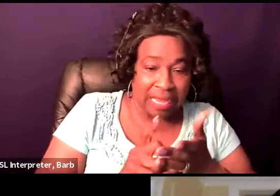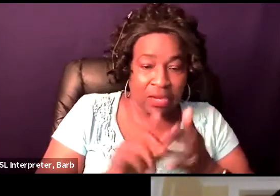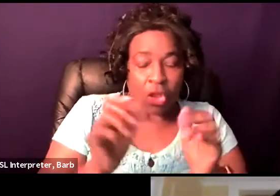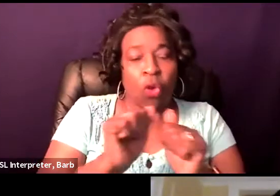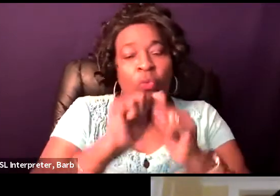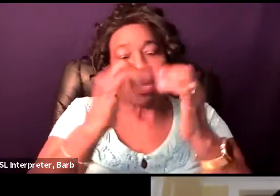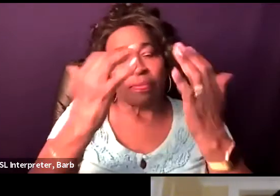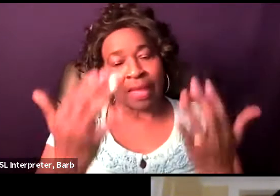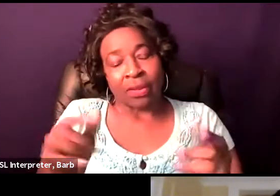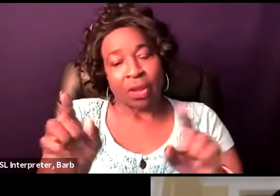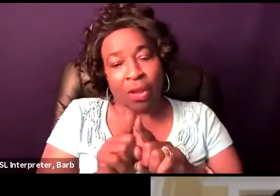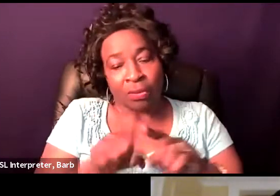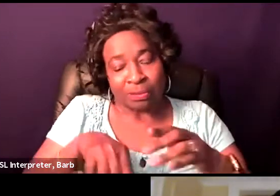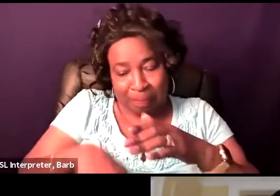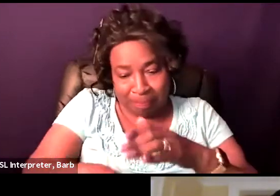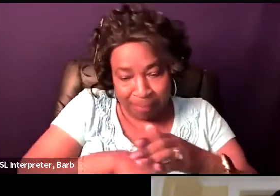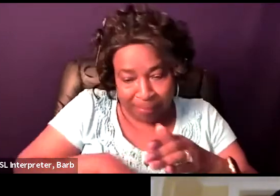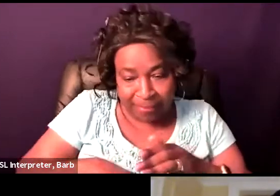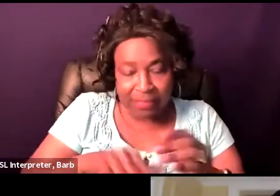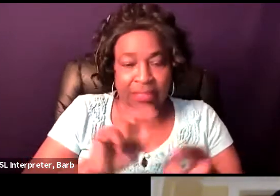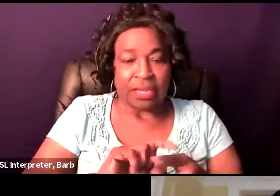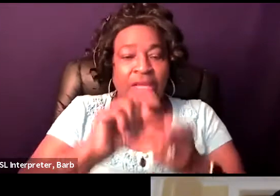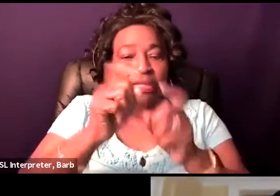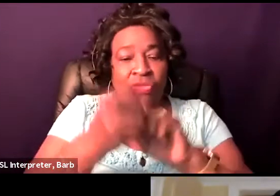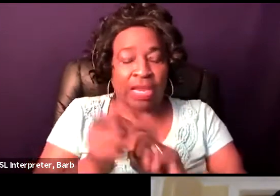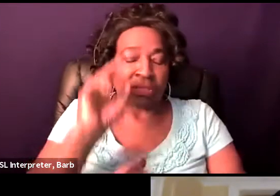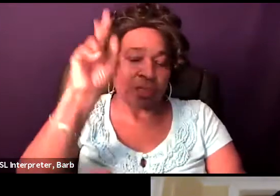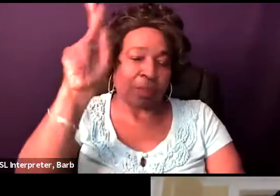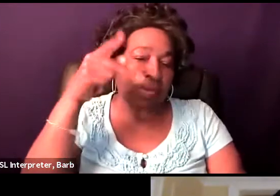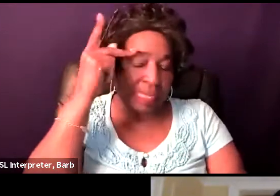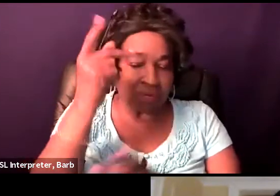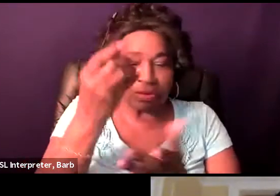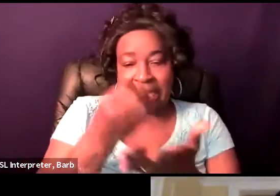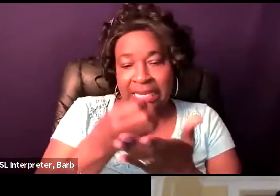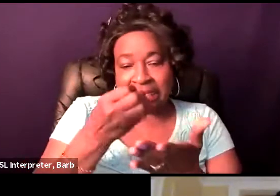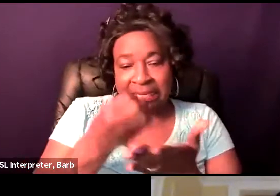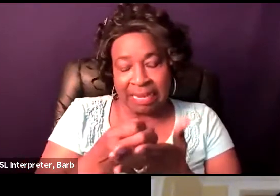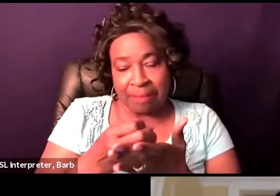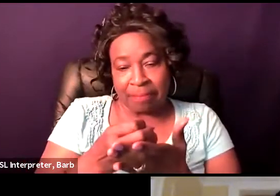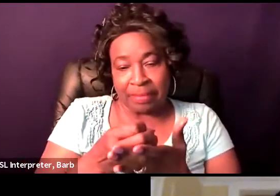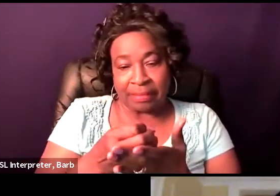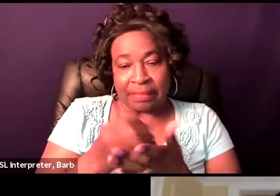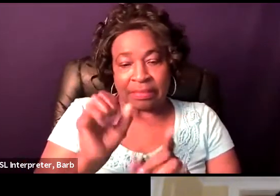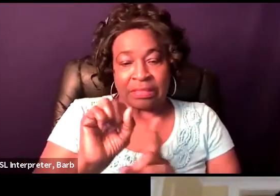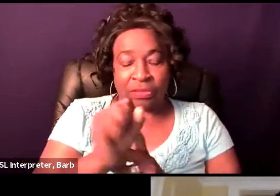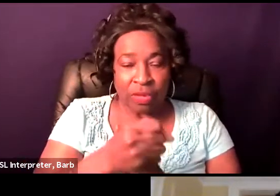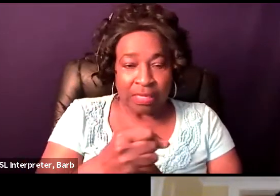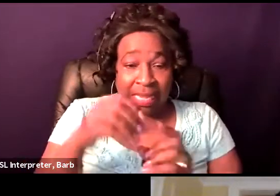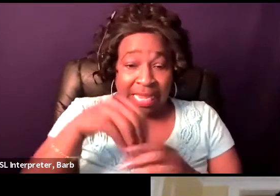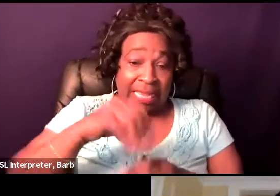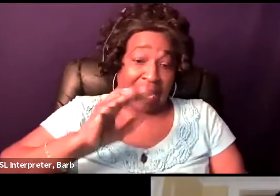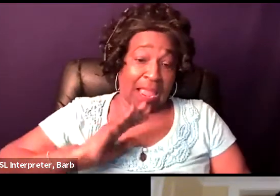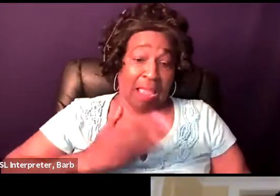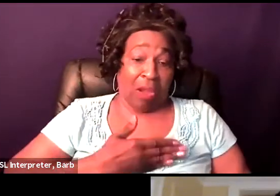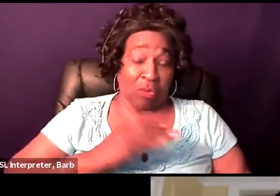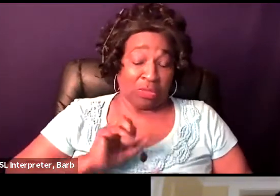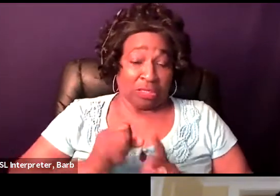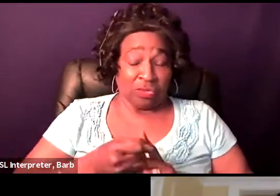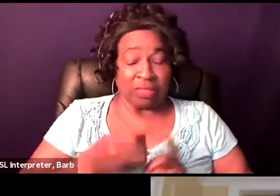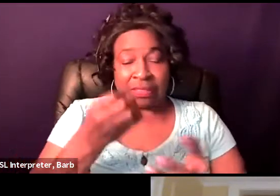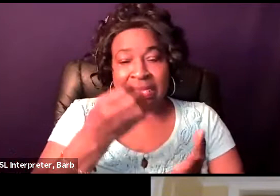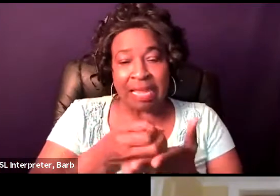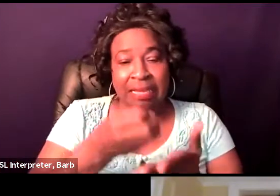also fundamentally changing the political economic context, in which, in our case, the